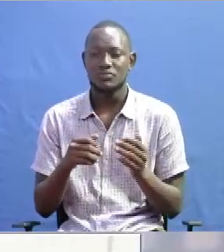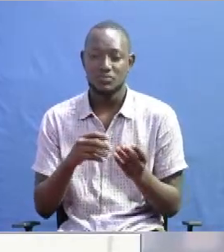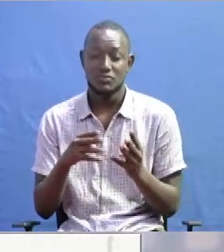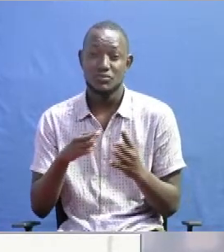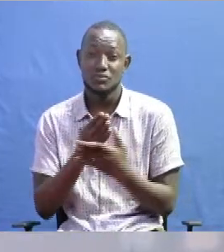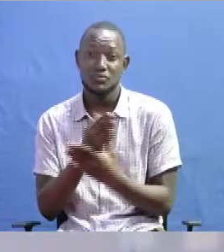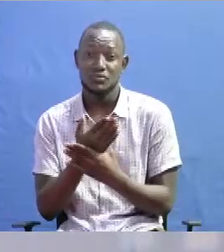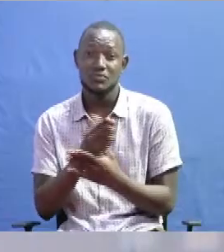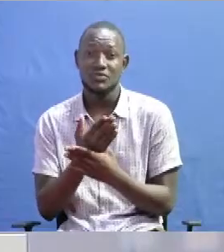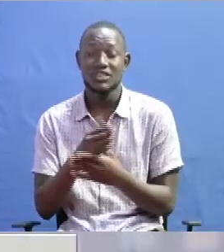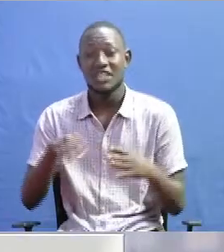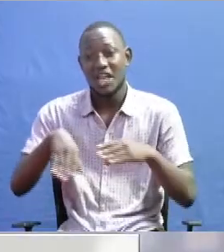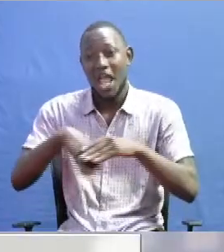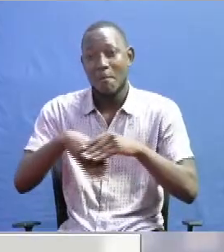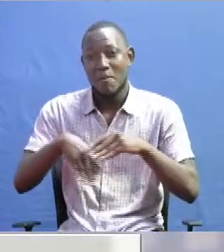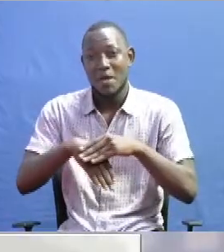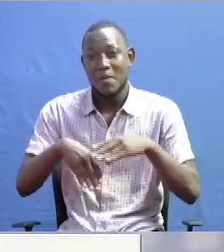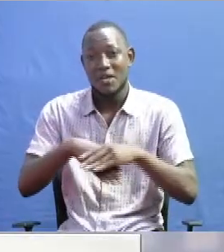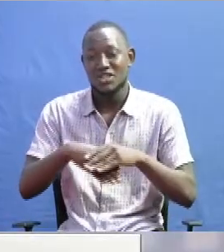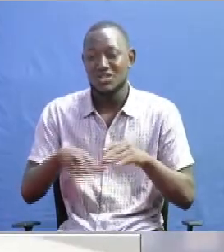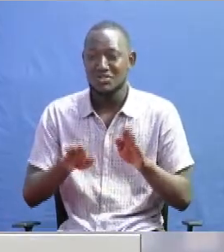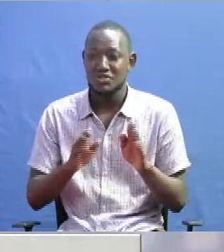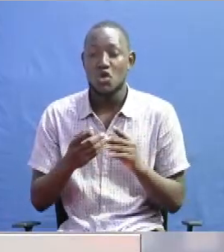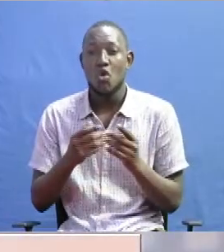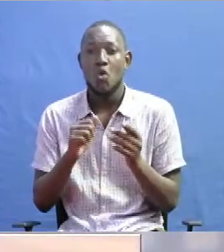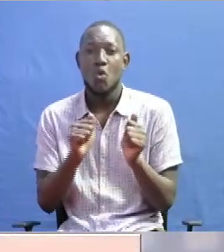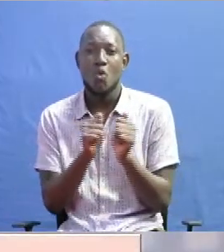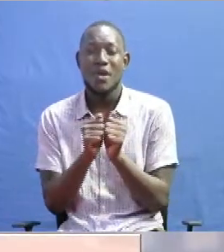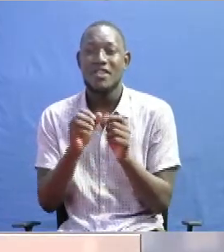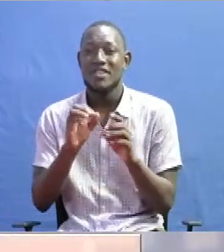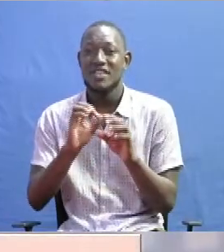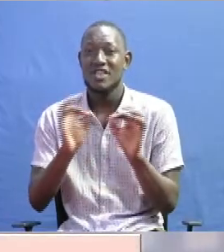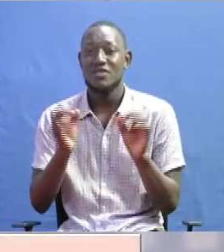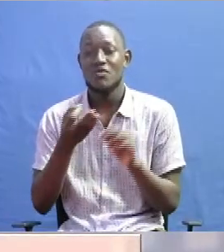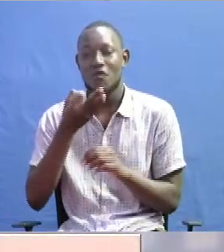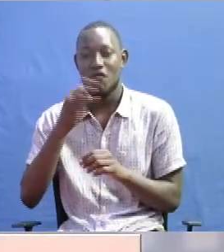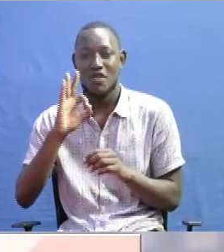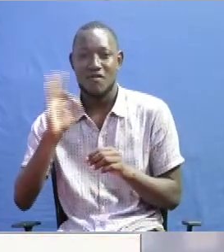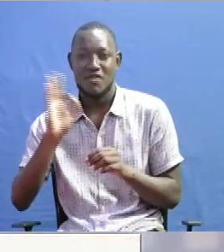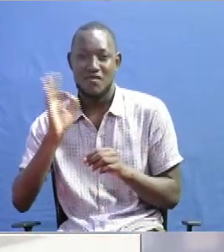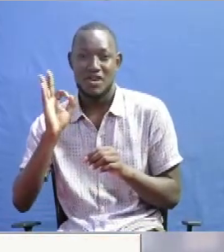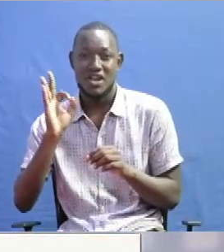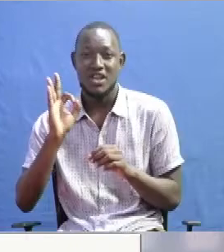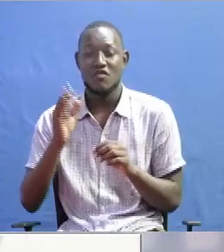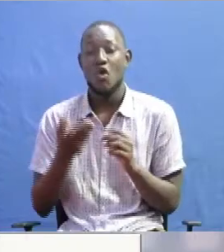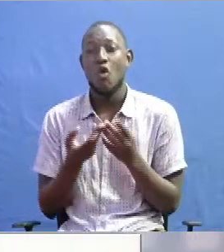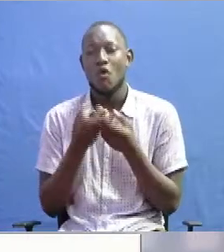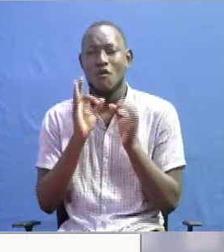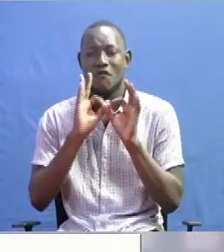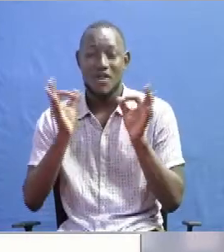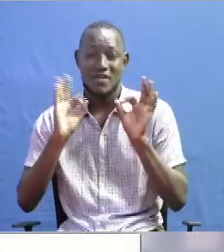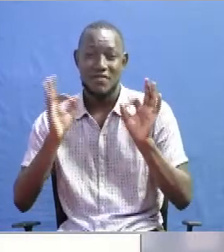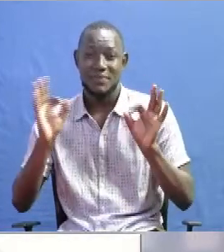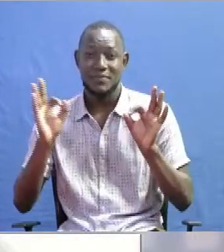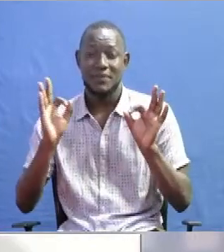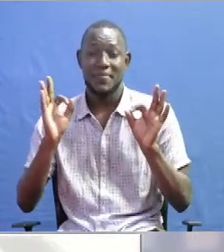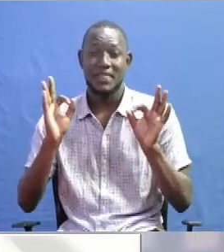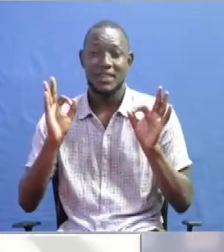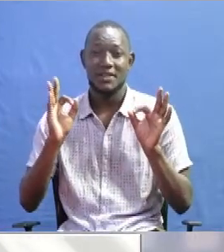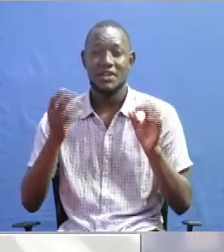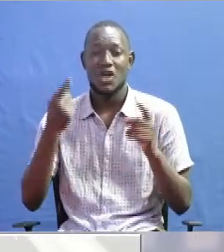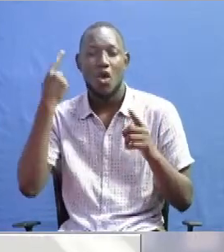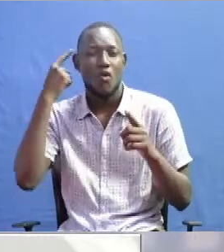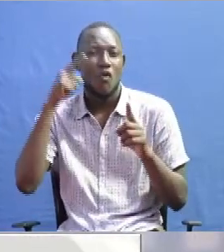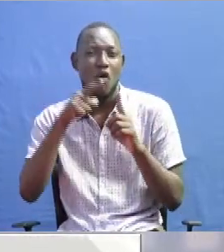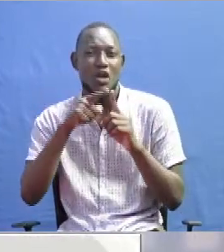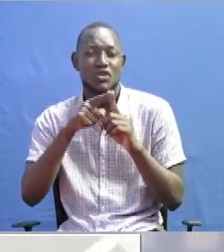and non-discrimination. So let's focus on the non-discrimination part of it, because this is where it actually